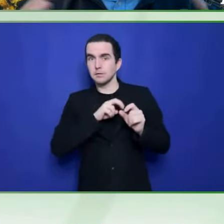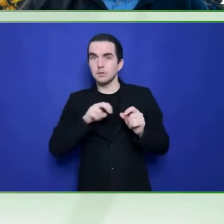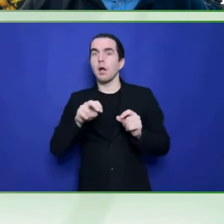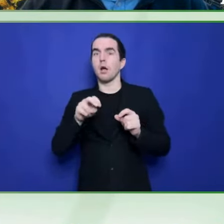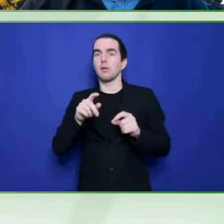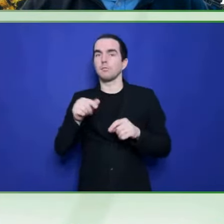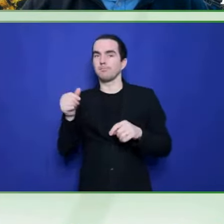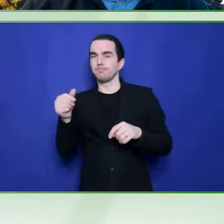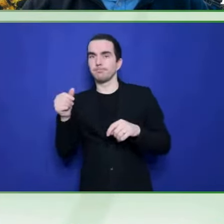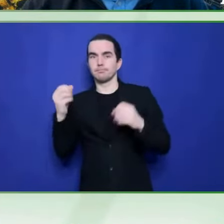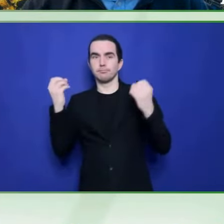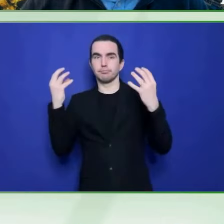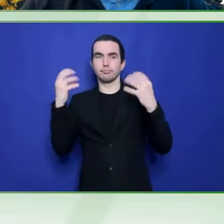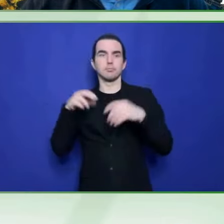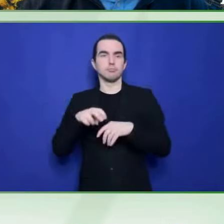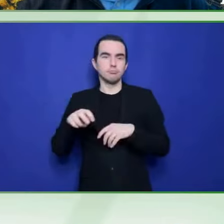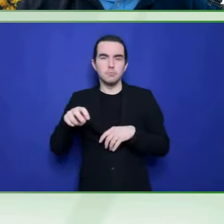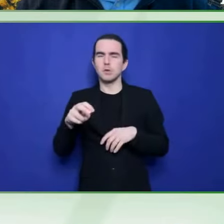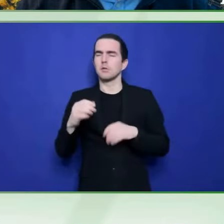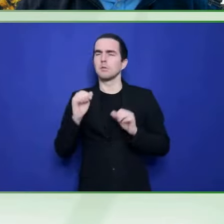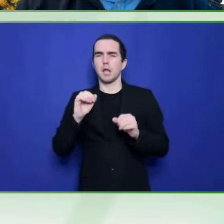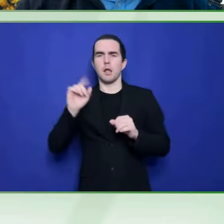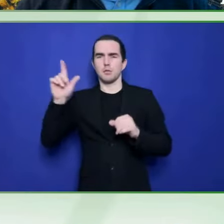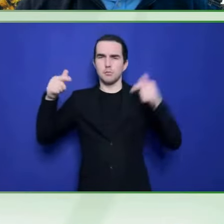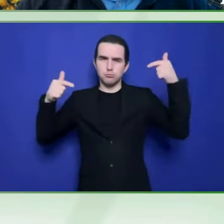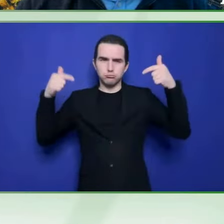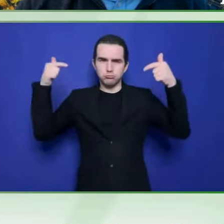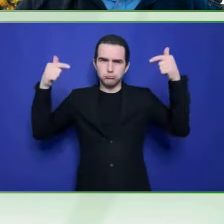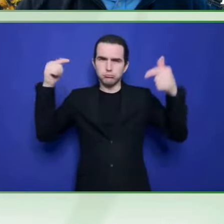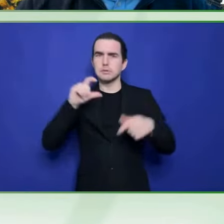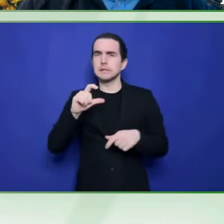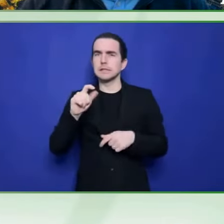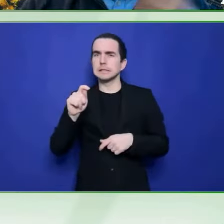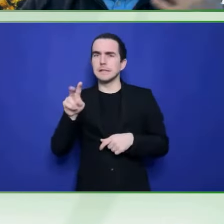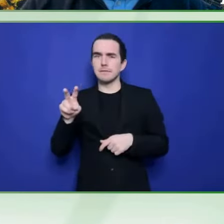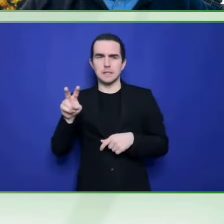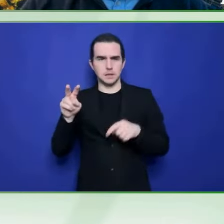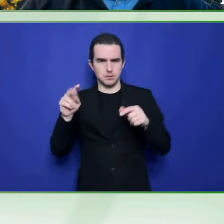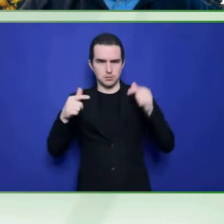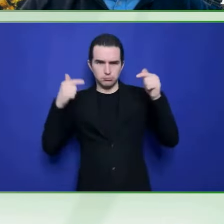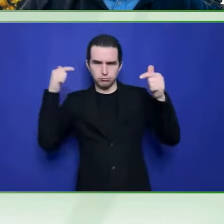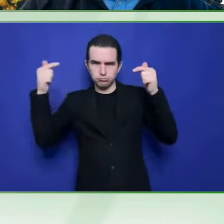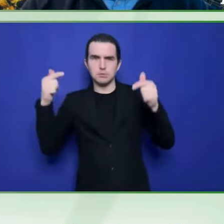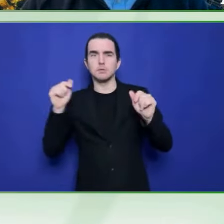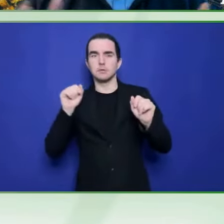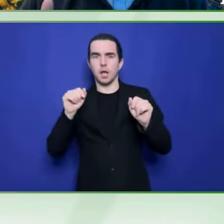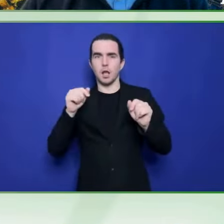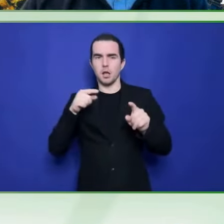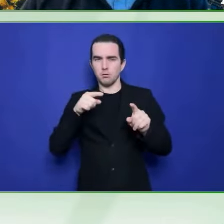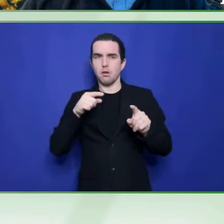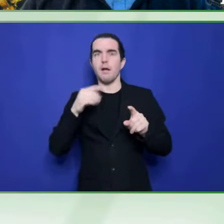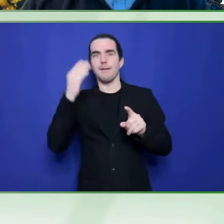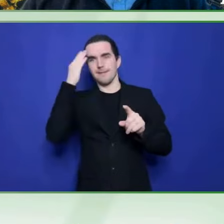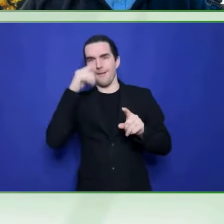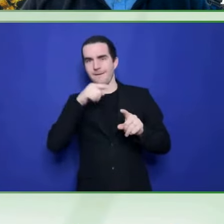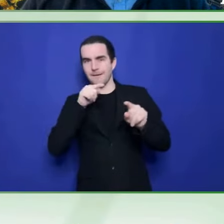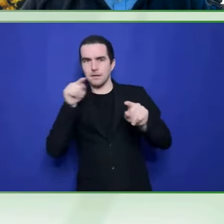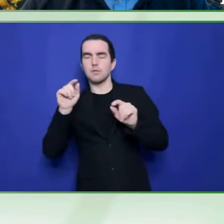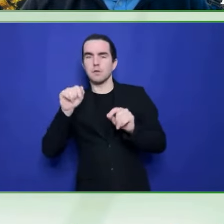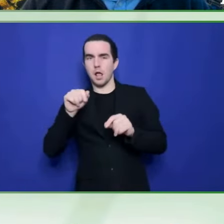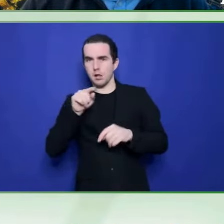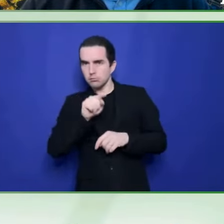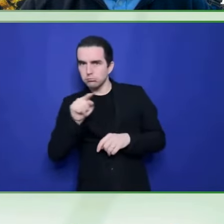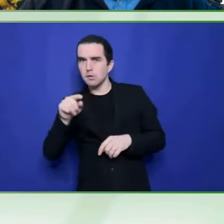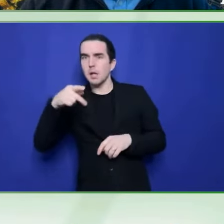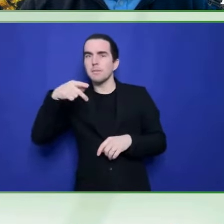is the aviation term for a person with restricted mobility who has entered the airport terminal or could be used for a bus